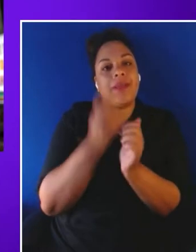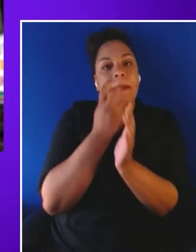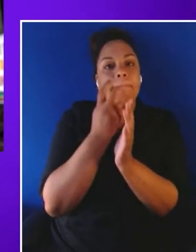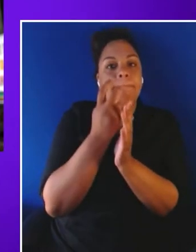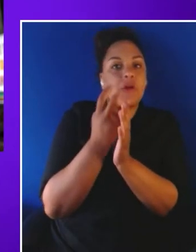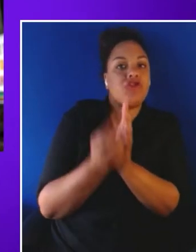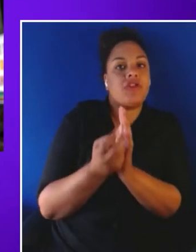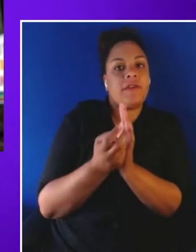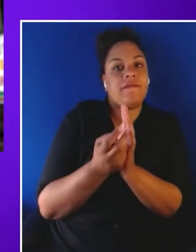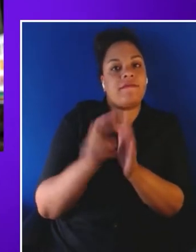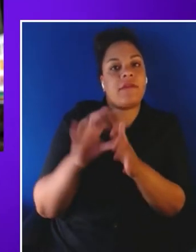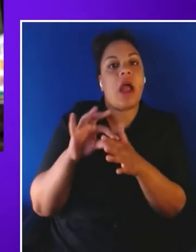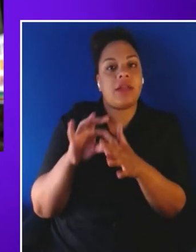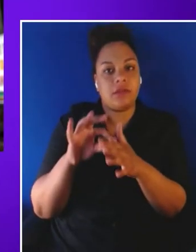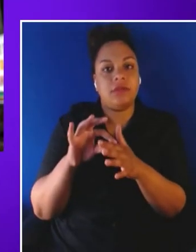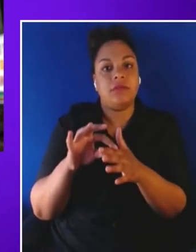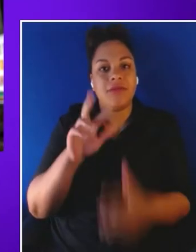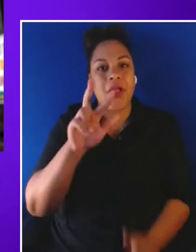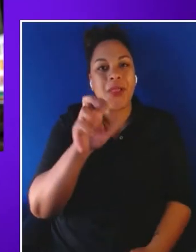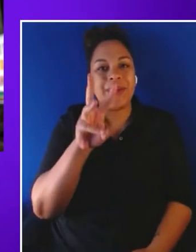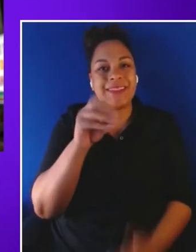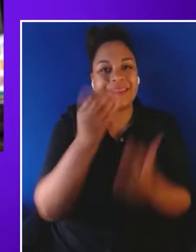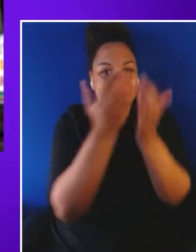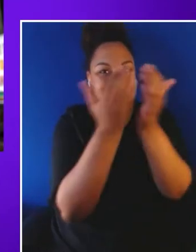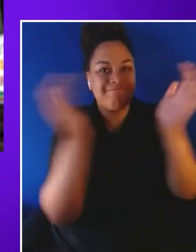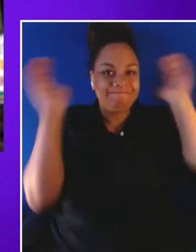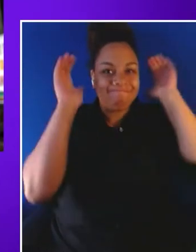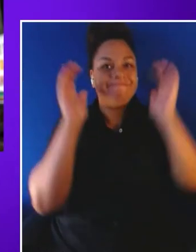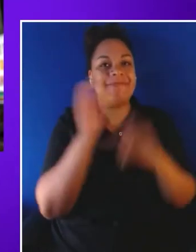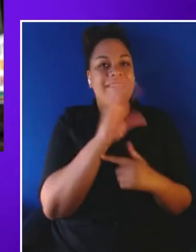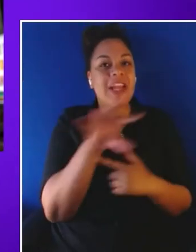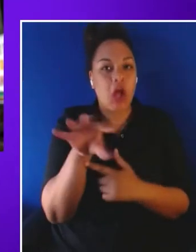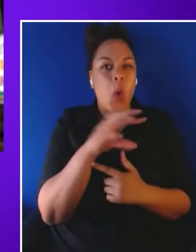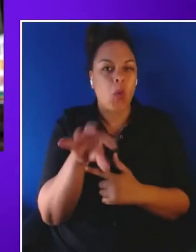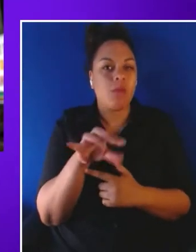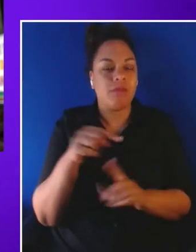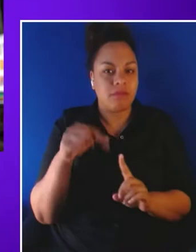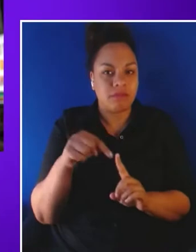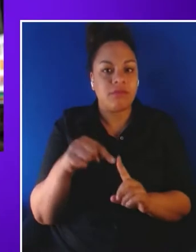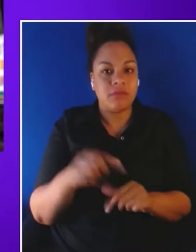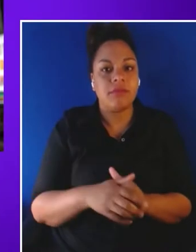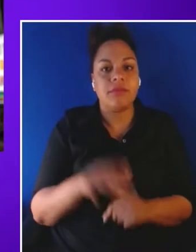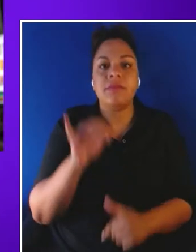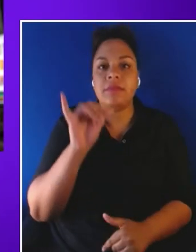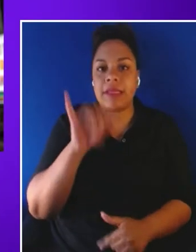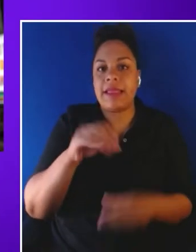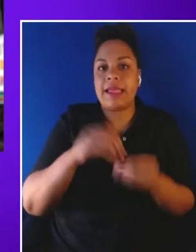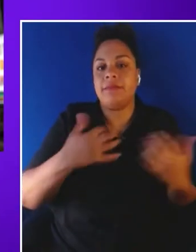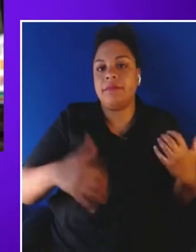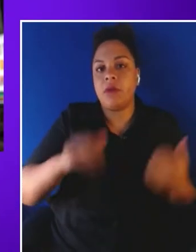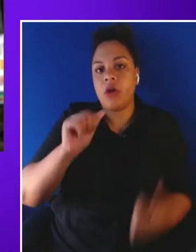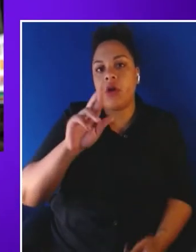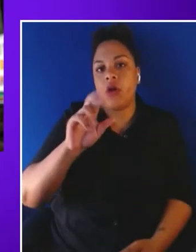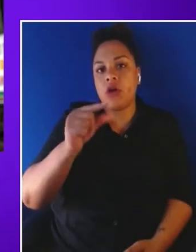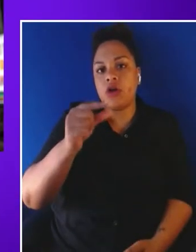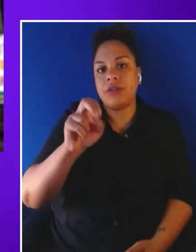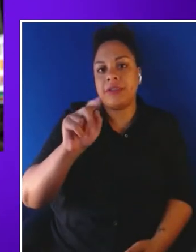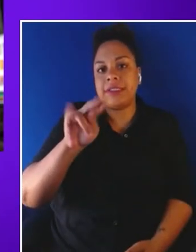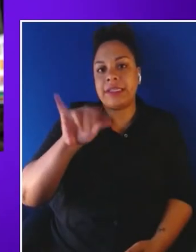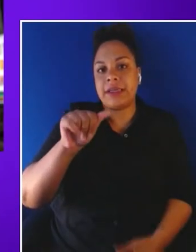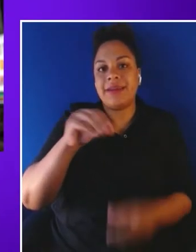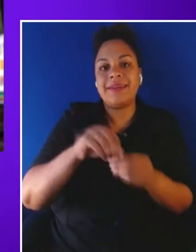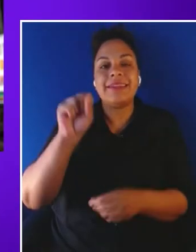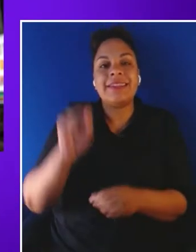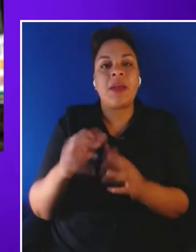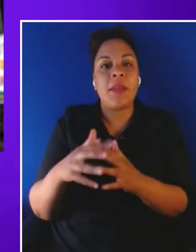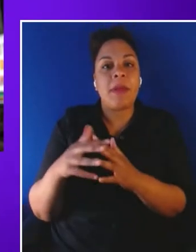more 360 video specifically, here in Argentina, in South America. So I